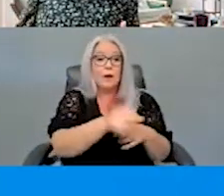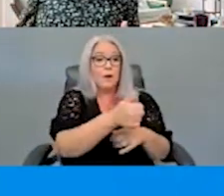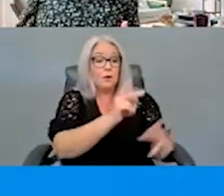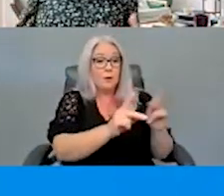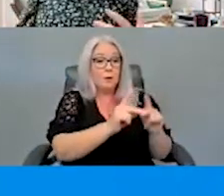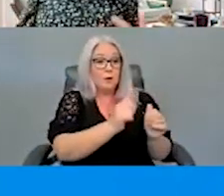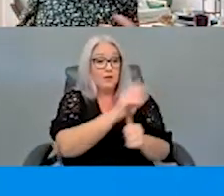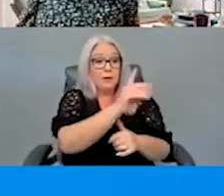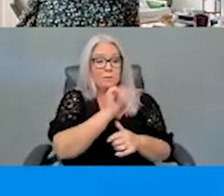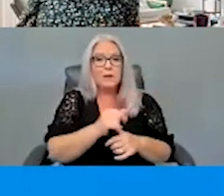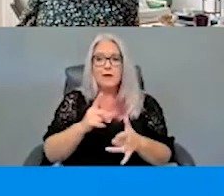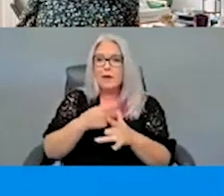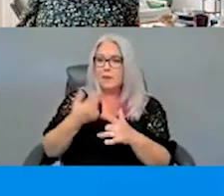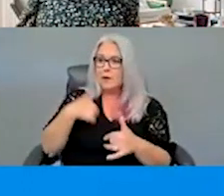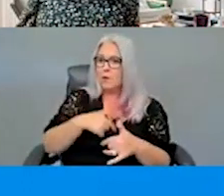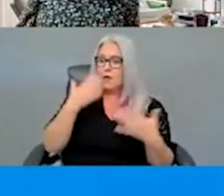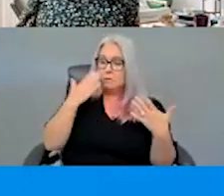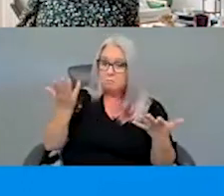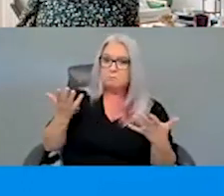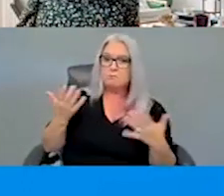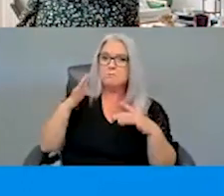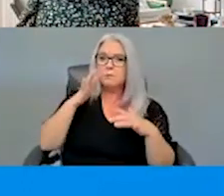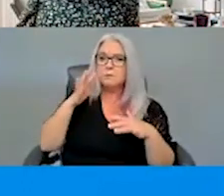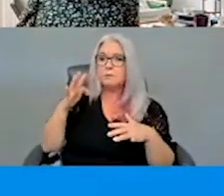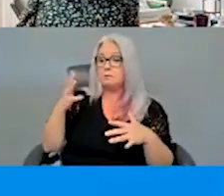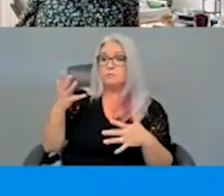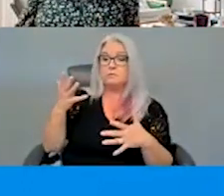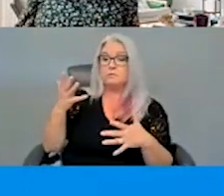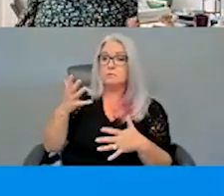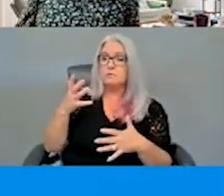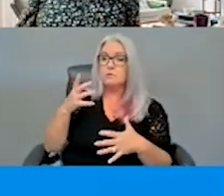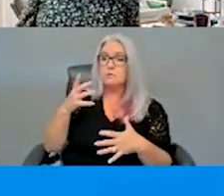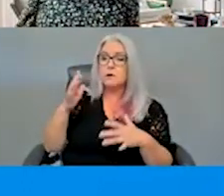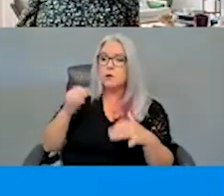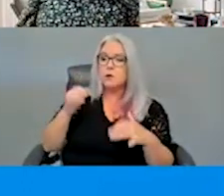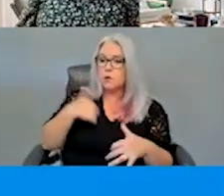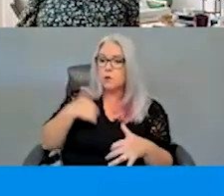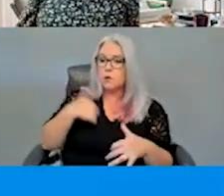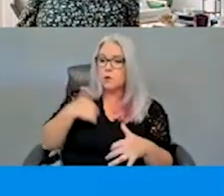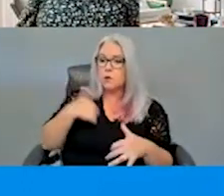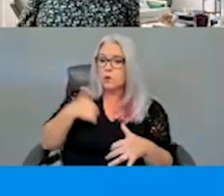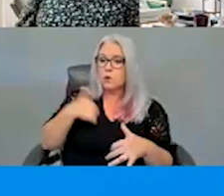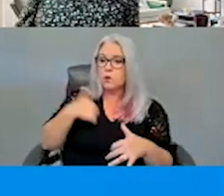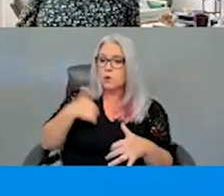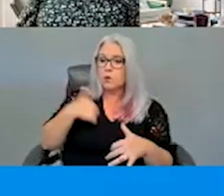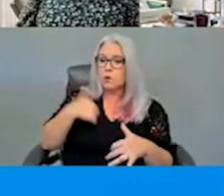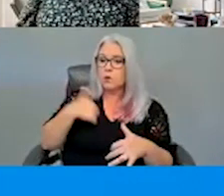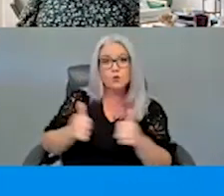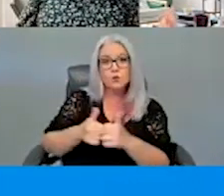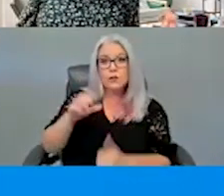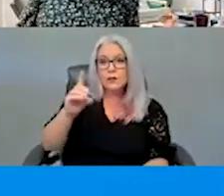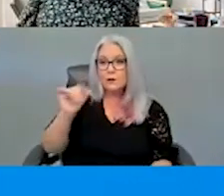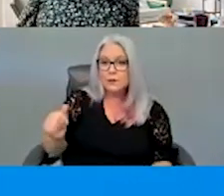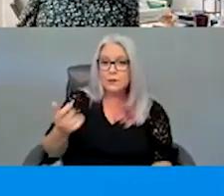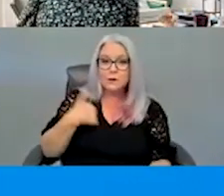with disabilities, we don't often have these opportunities to unlearn ableism because it is assumed that we don't have it because we now